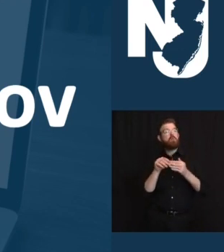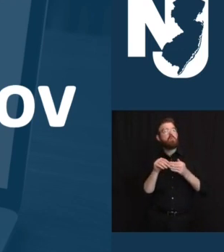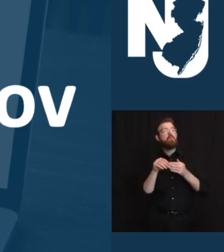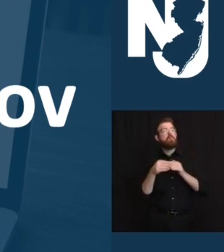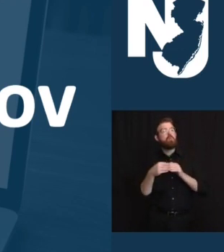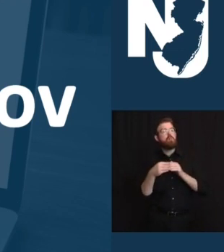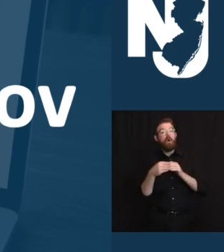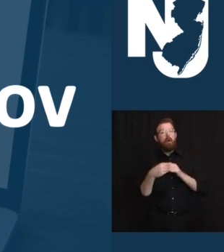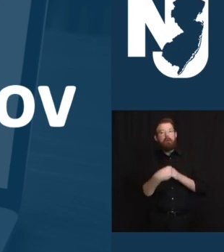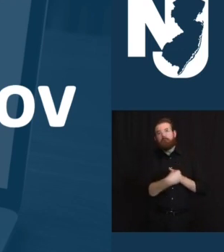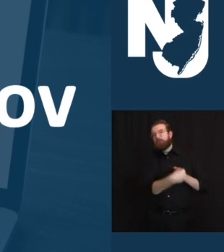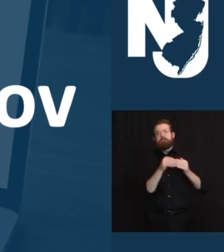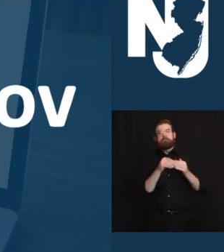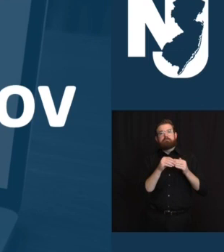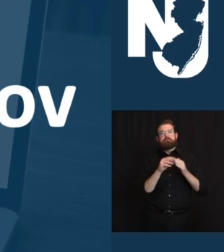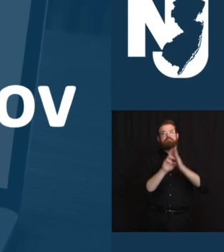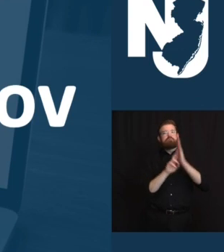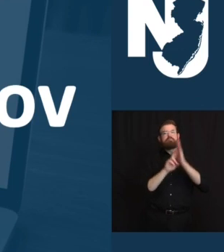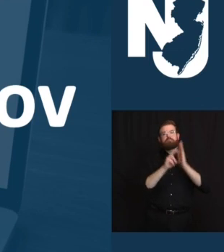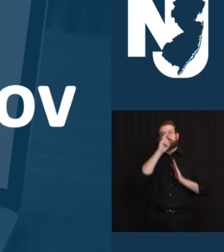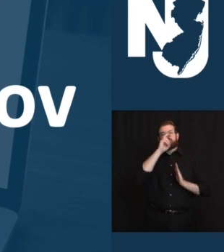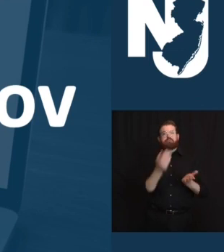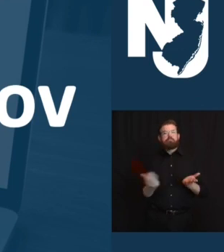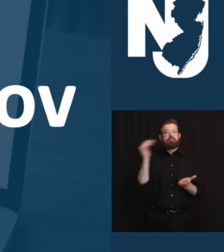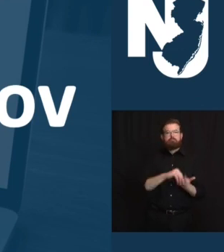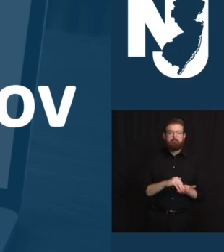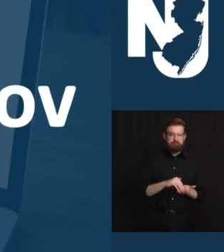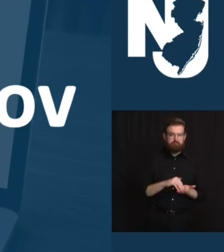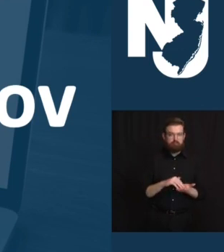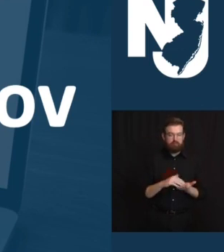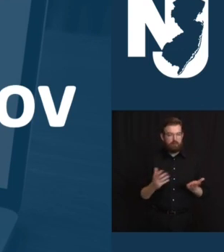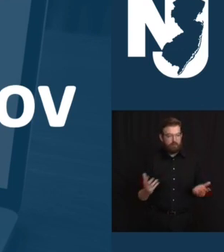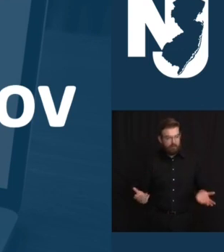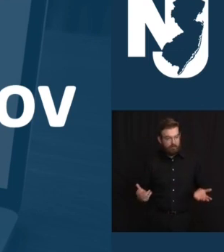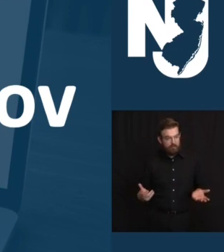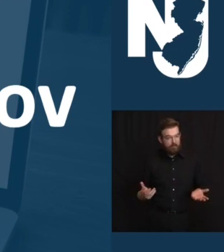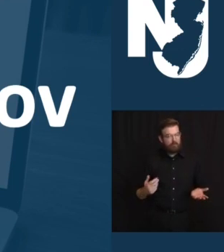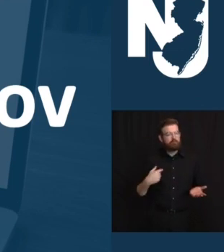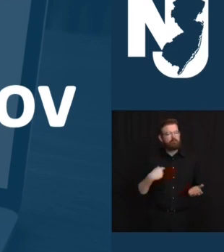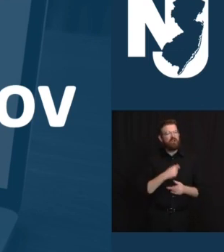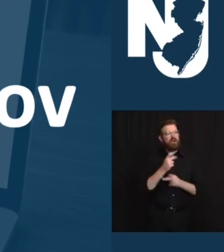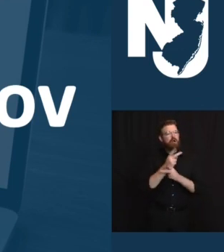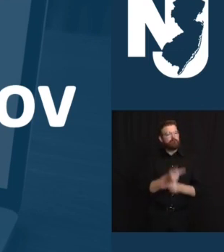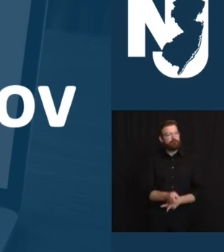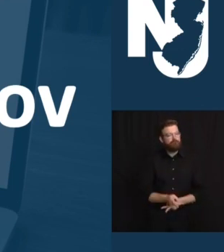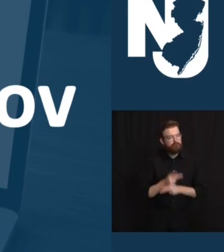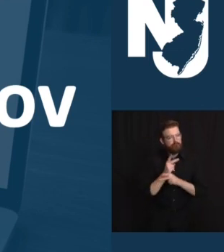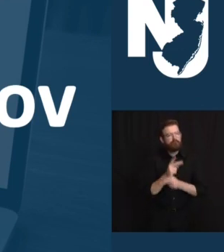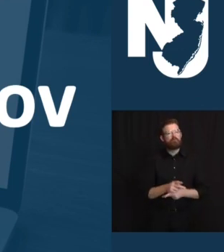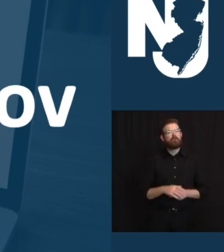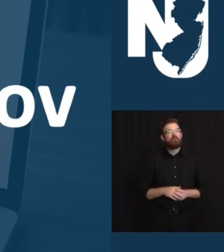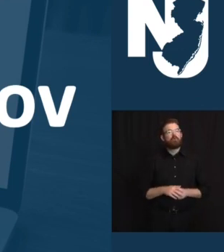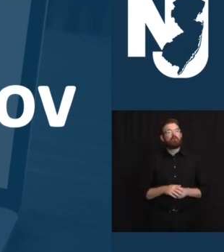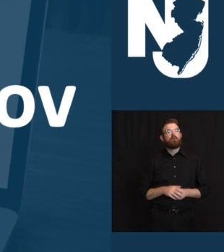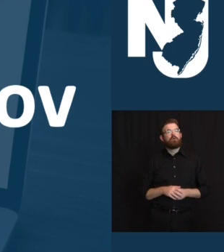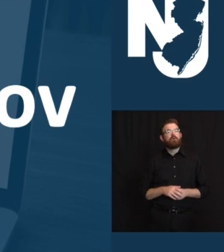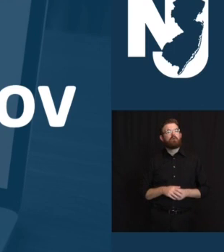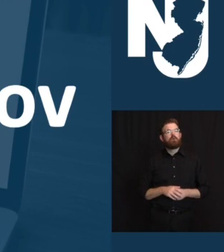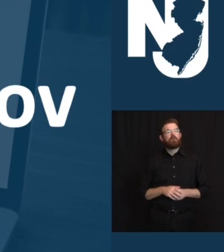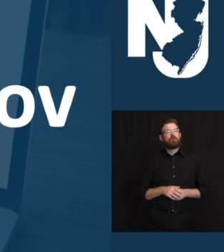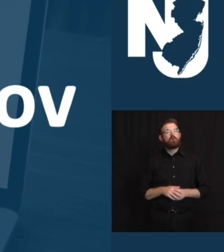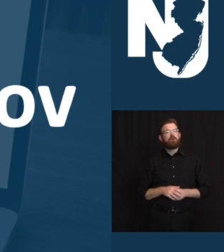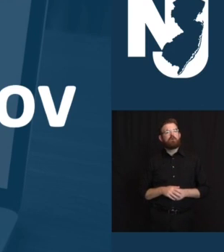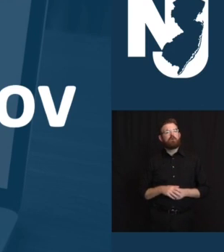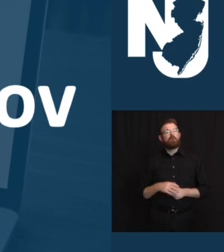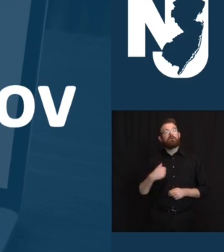so careful and deliberate in our approach, even when some didn't like what we had to say. We understand that. But I do not want us to have to